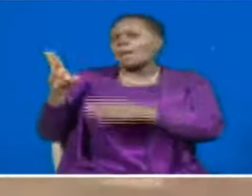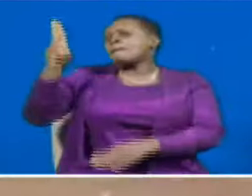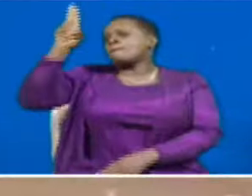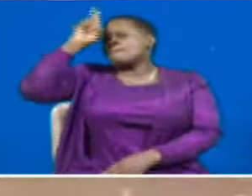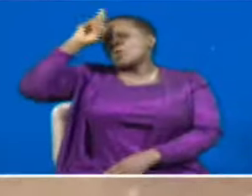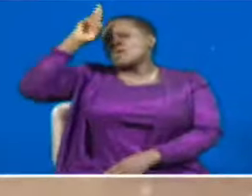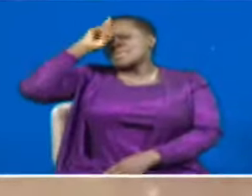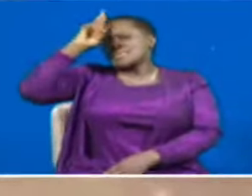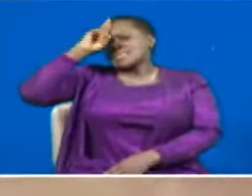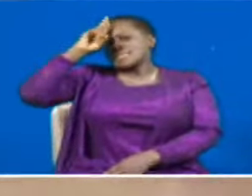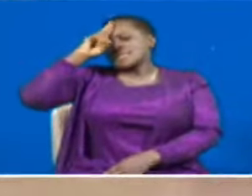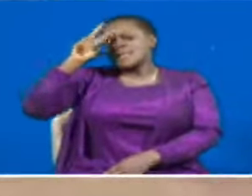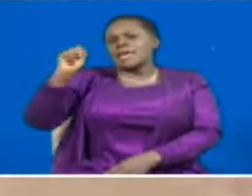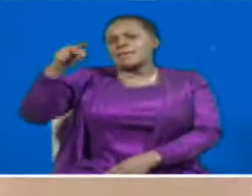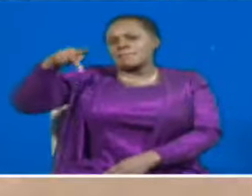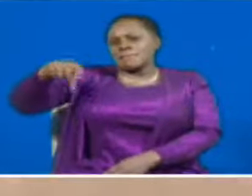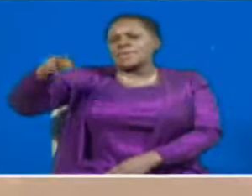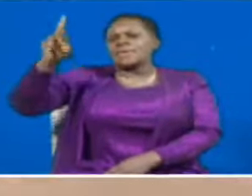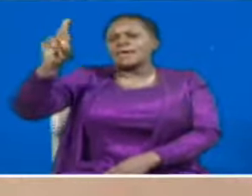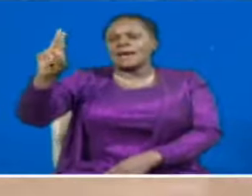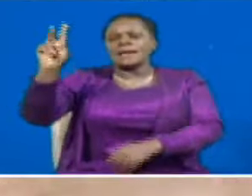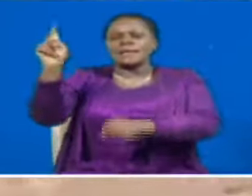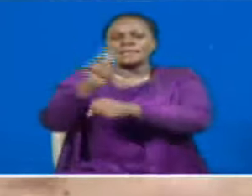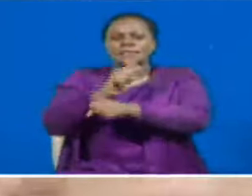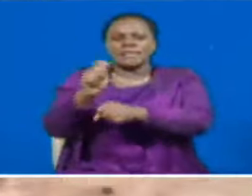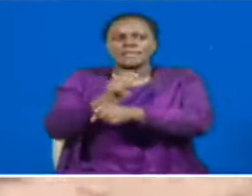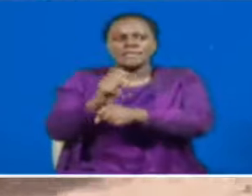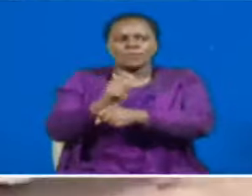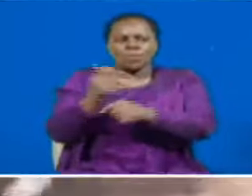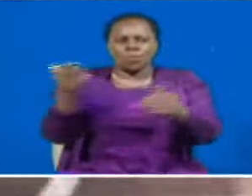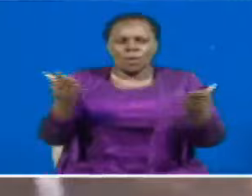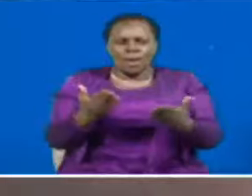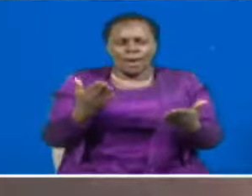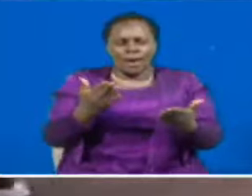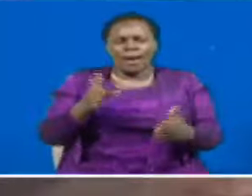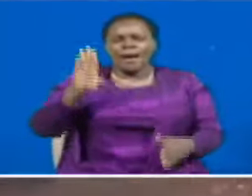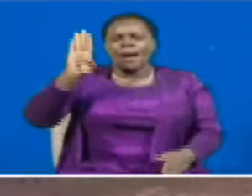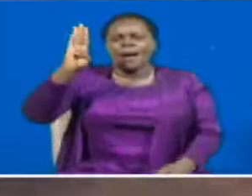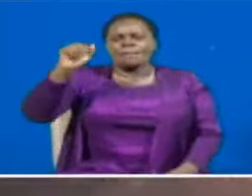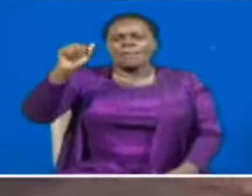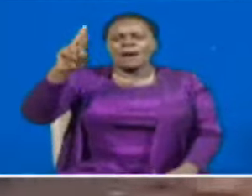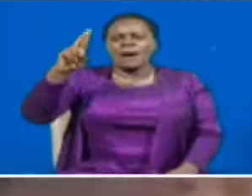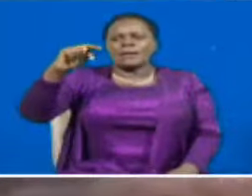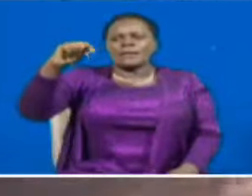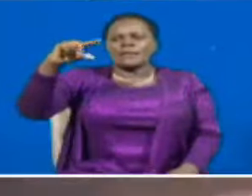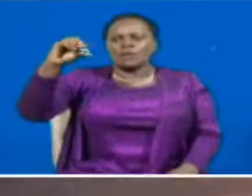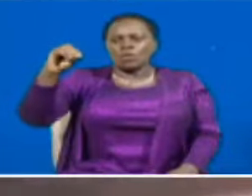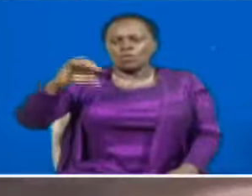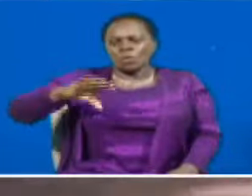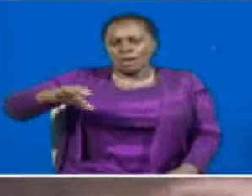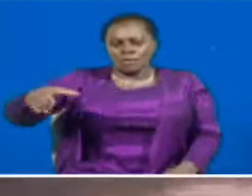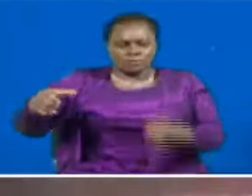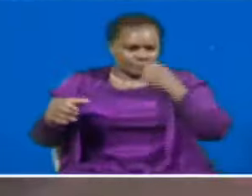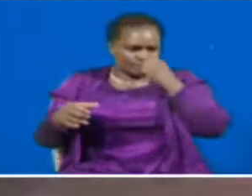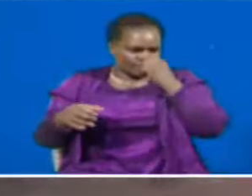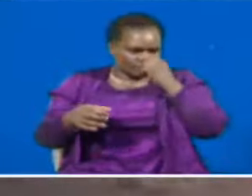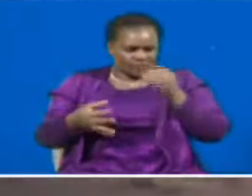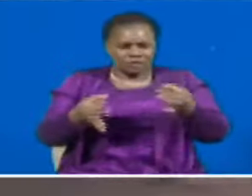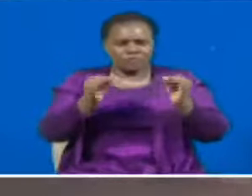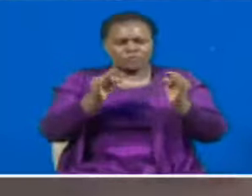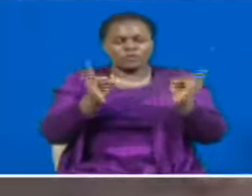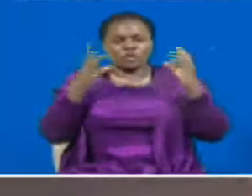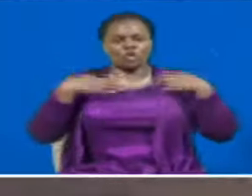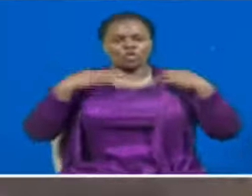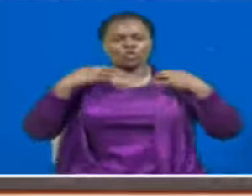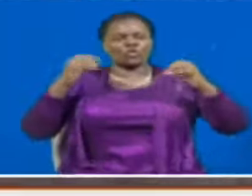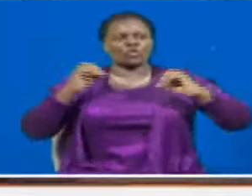Police Reservists, NPR, in training at Tanglu Bay, Baringo County. The trainees, not yet in official uniform, were